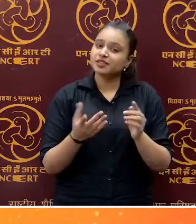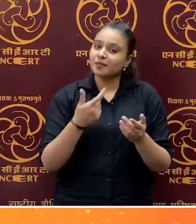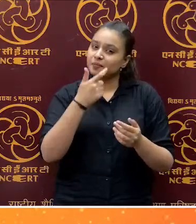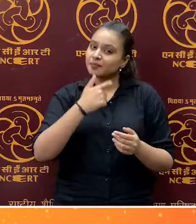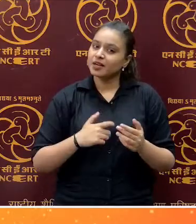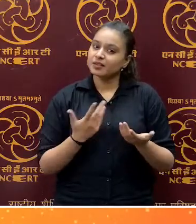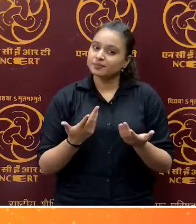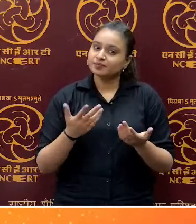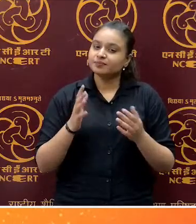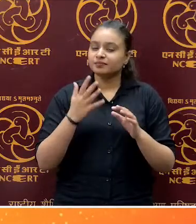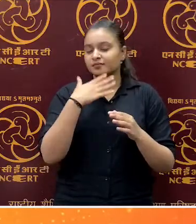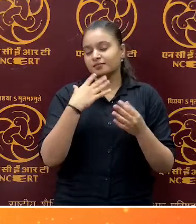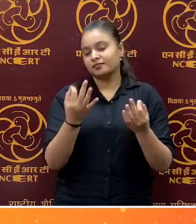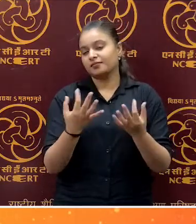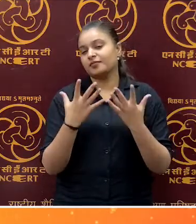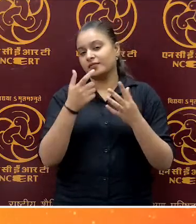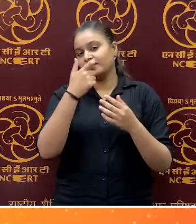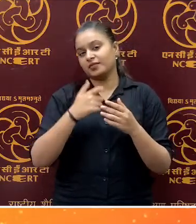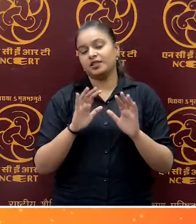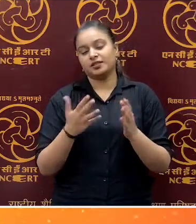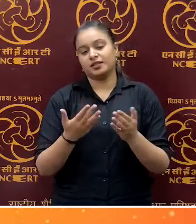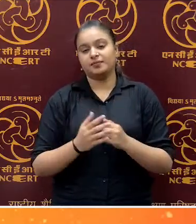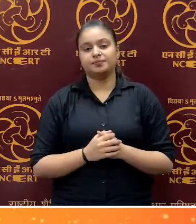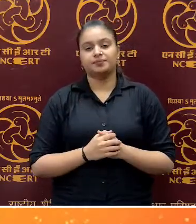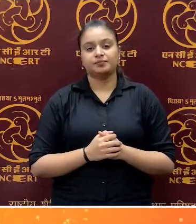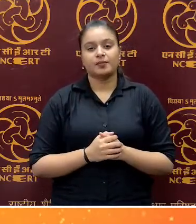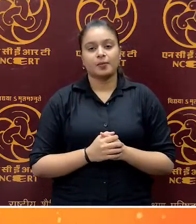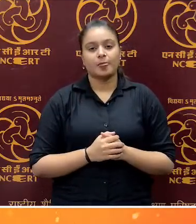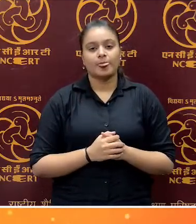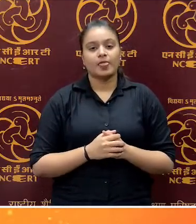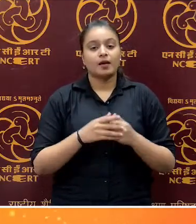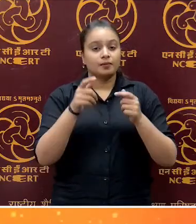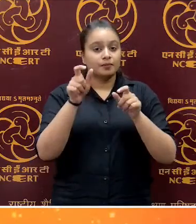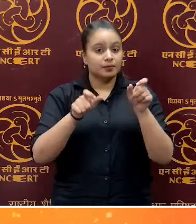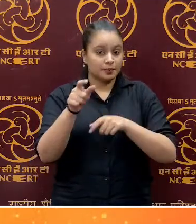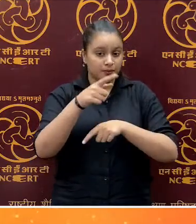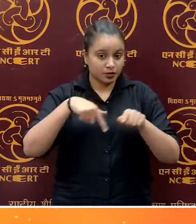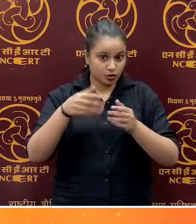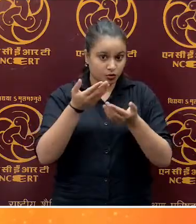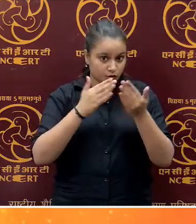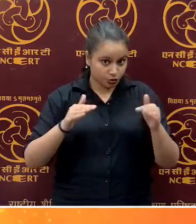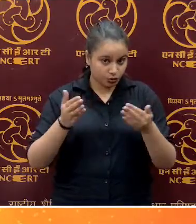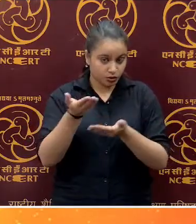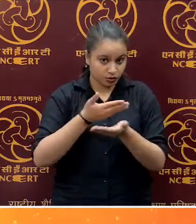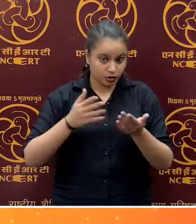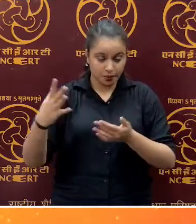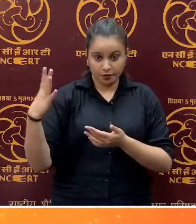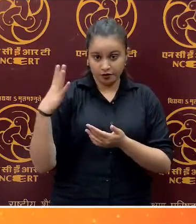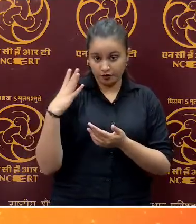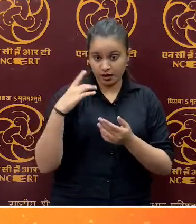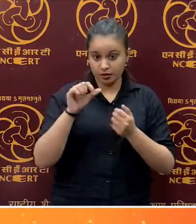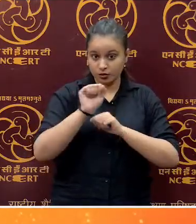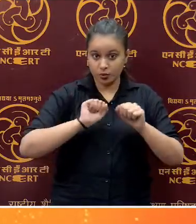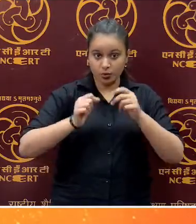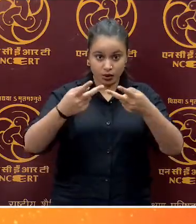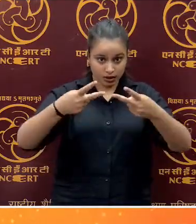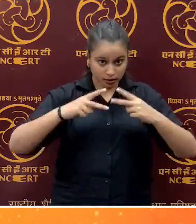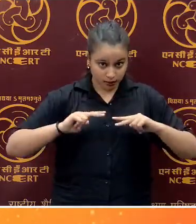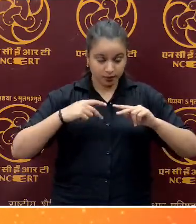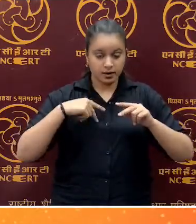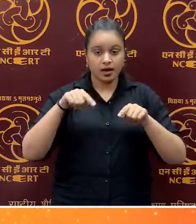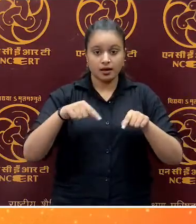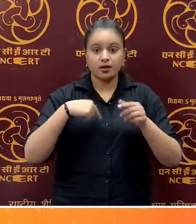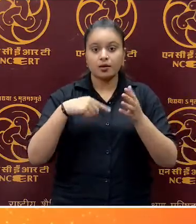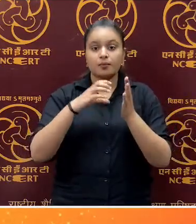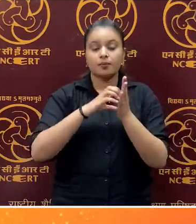because you are such a wonderful person, Harpreet. And now a message for our viewers. Dear viewers, I am waiting for your replies for the acrostic poem. Do